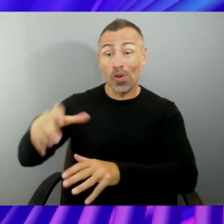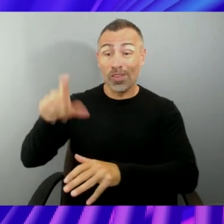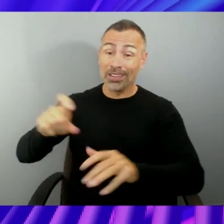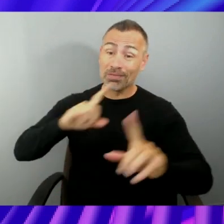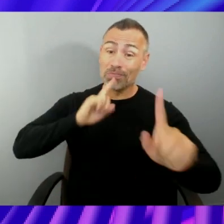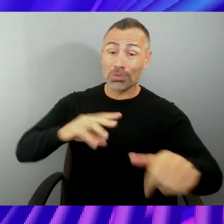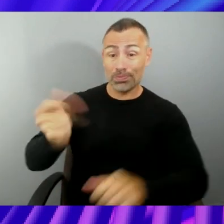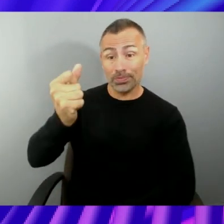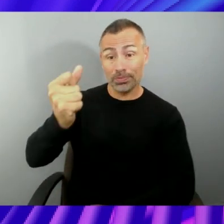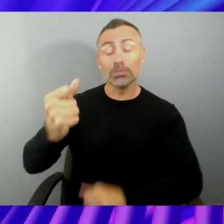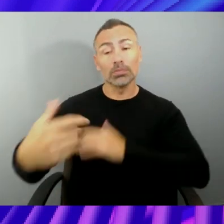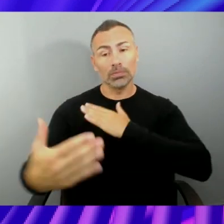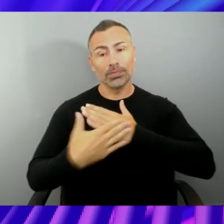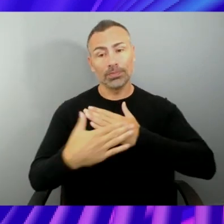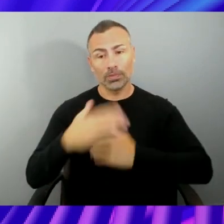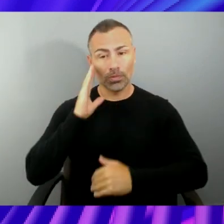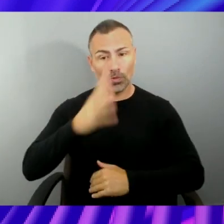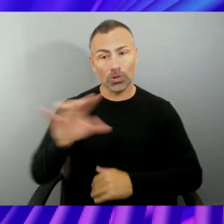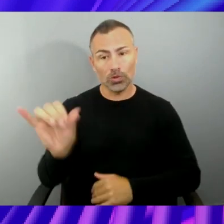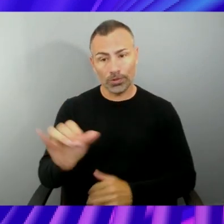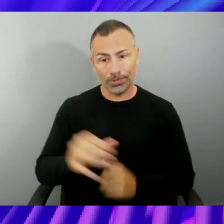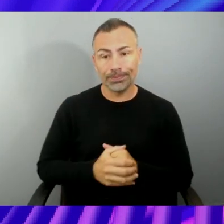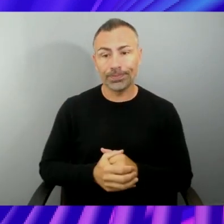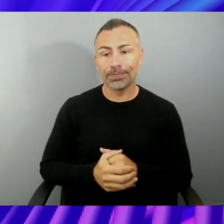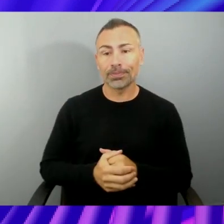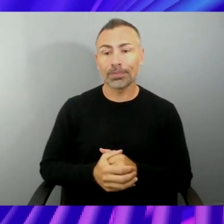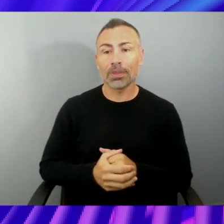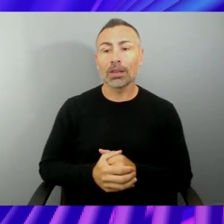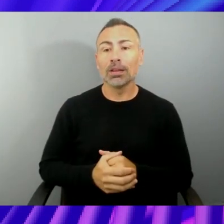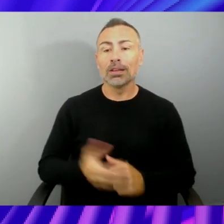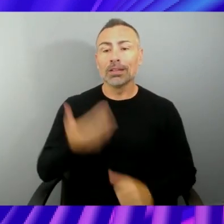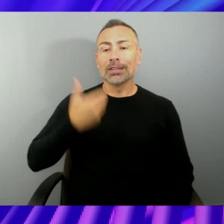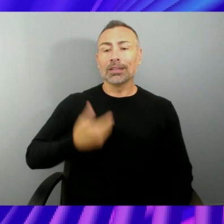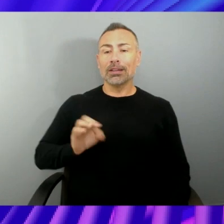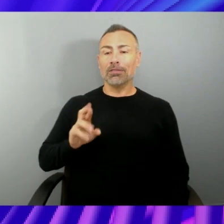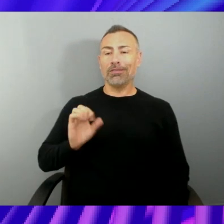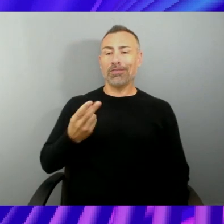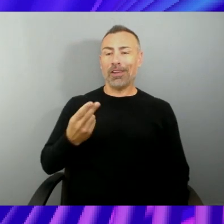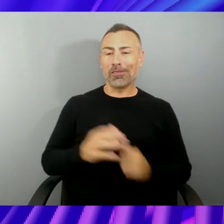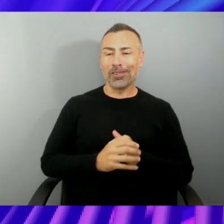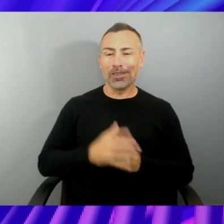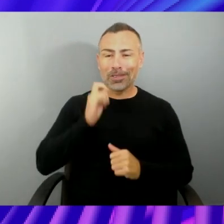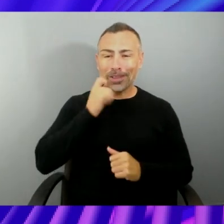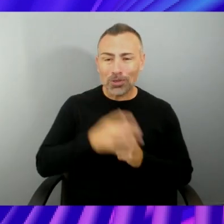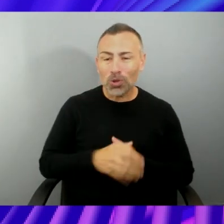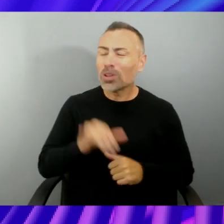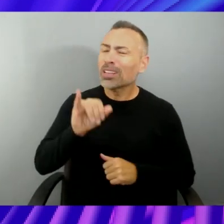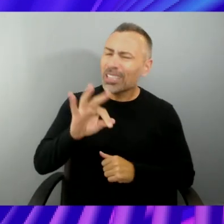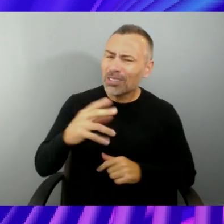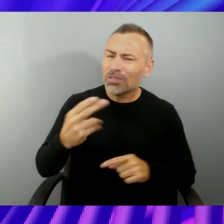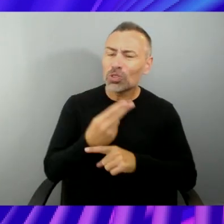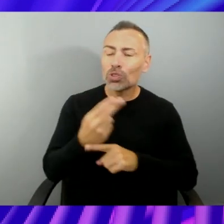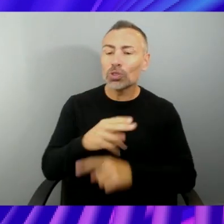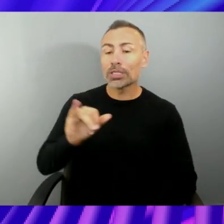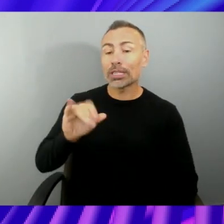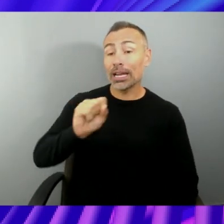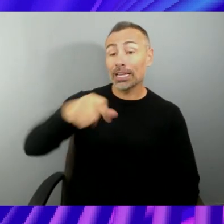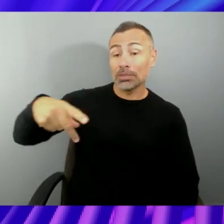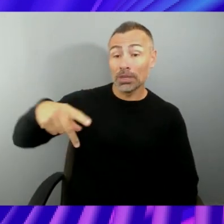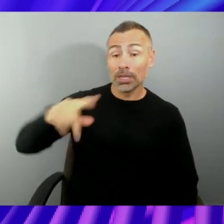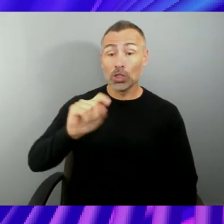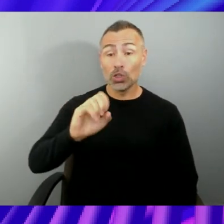Super cool. And can you, like, if you're using like ISV tools for issues management, things like ServiceNow or Jira, can you